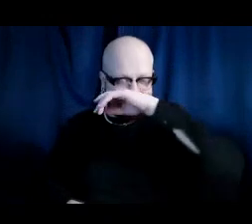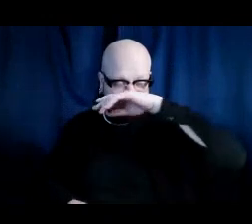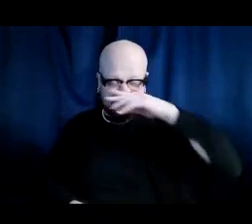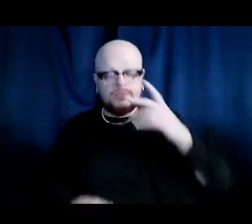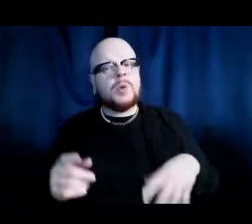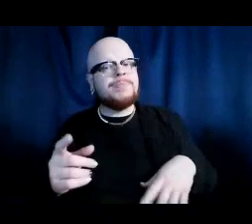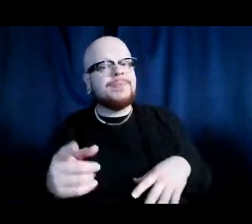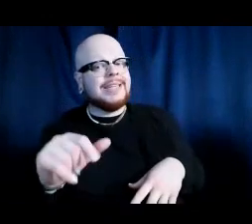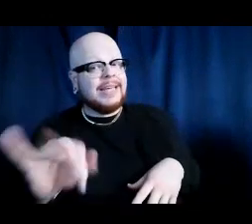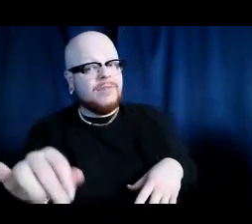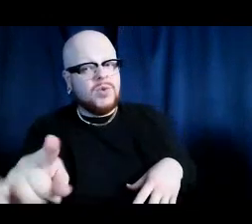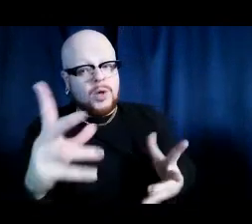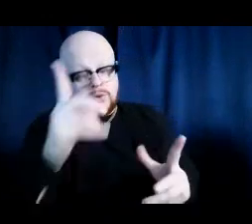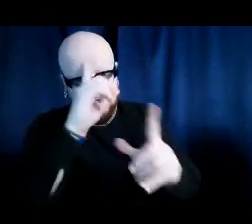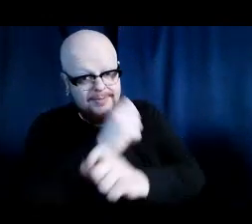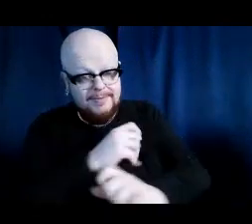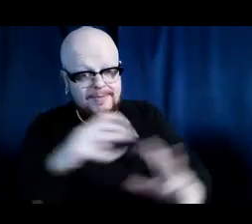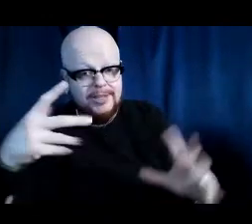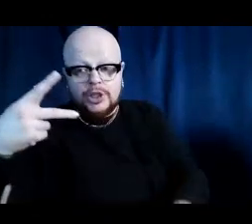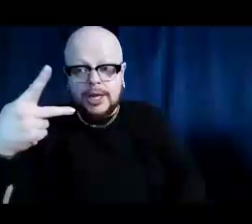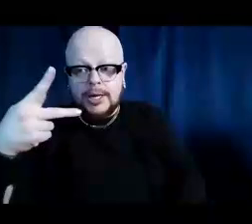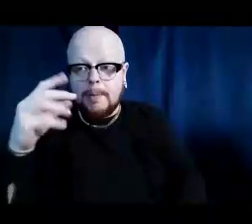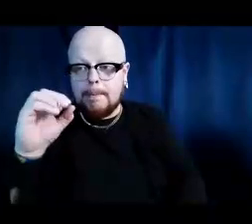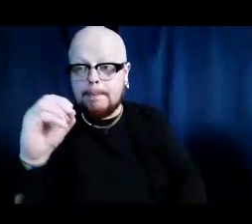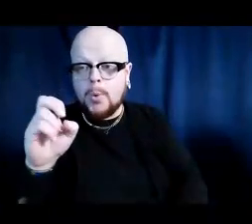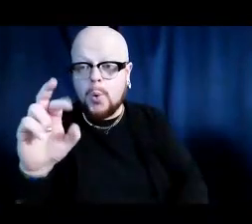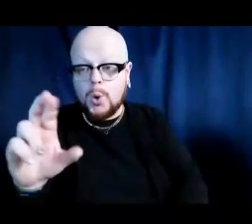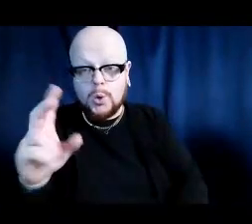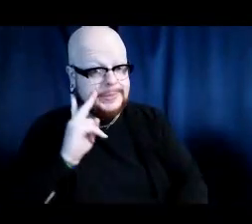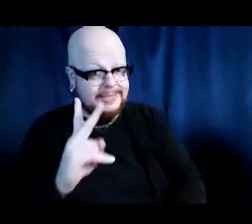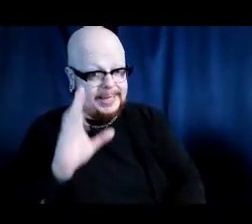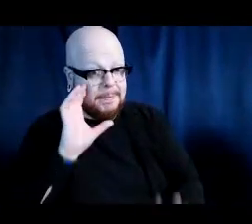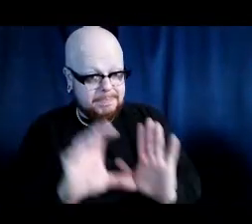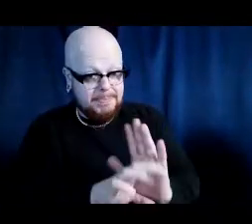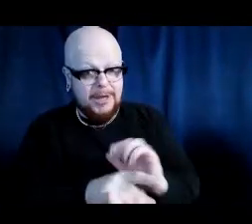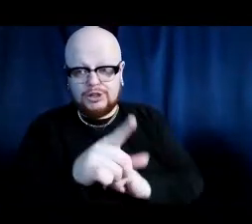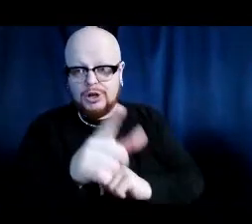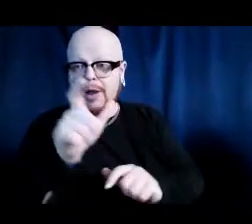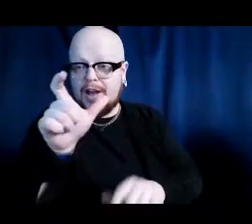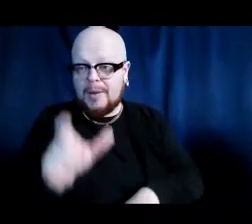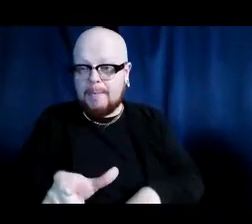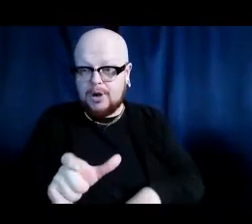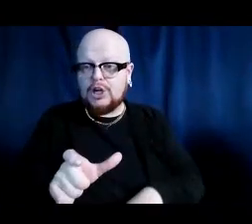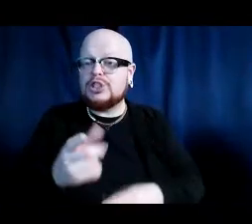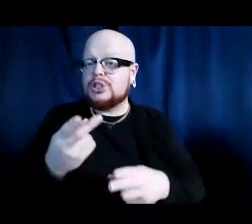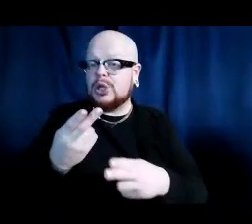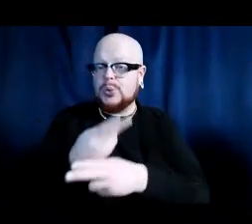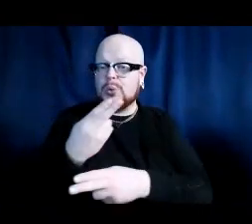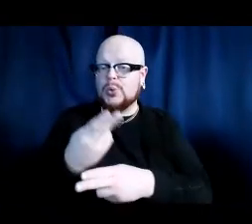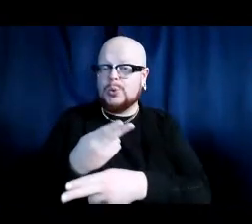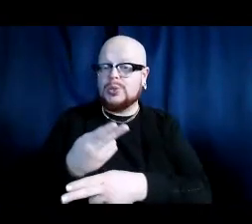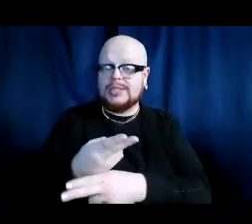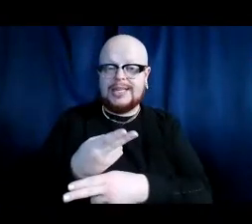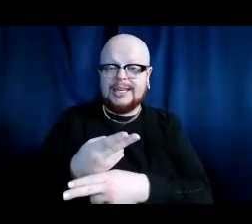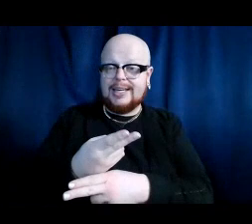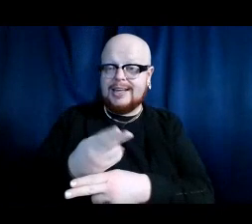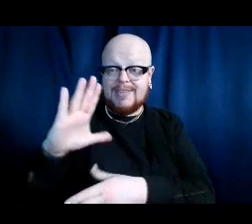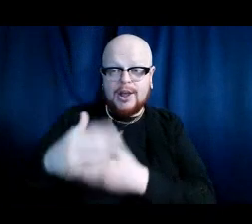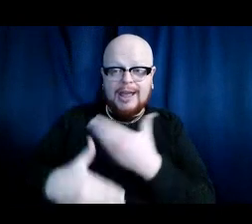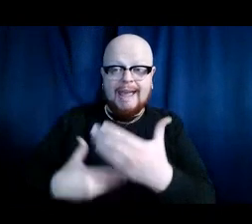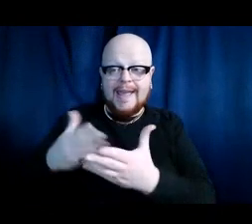we have an image of a person's hands pouring batter into a cake mold. Now think of these principles as the mold you will